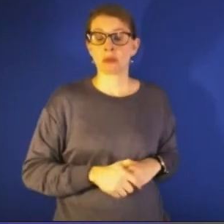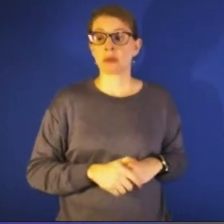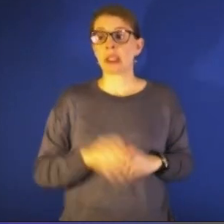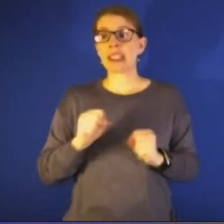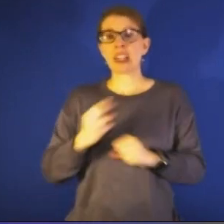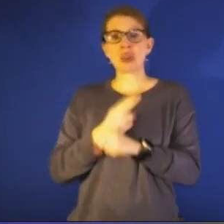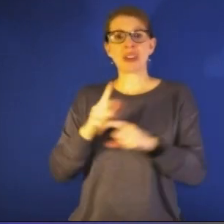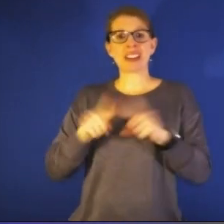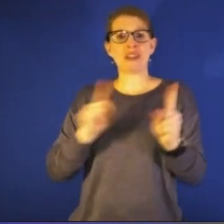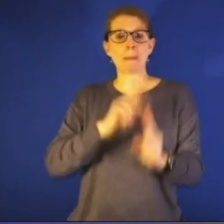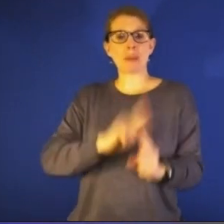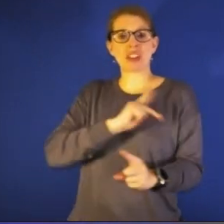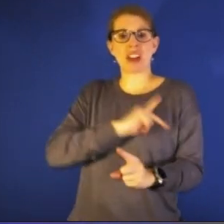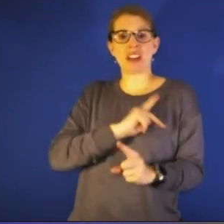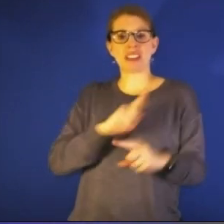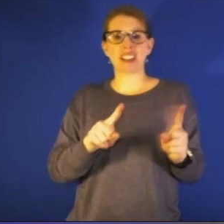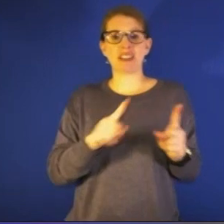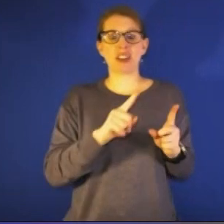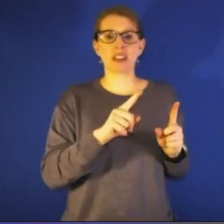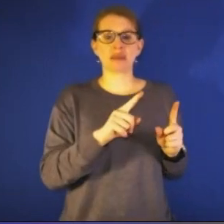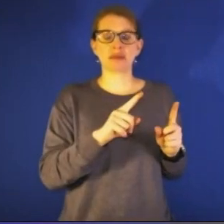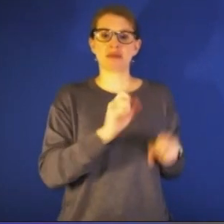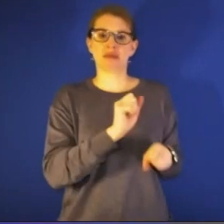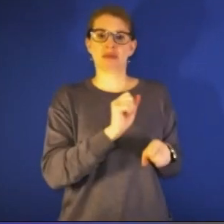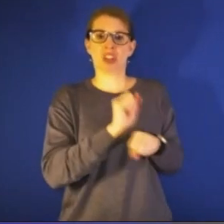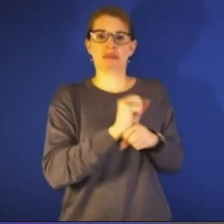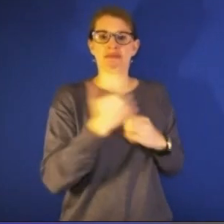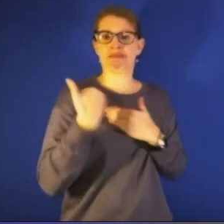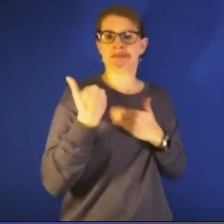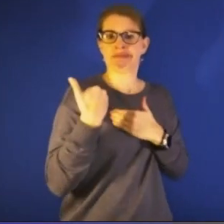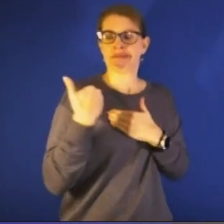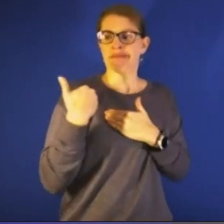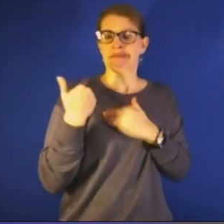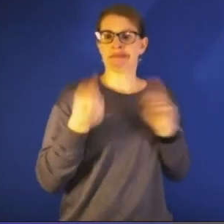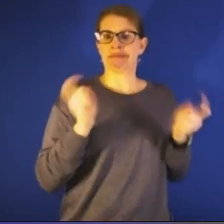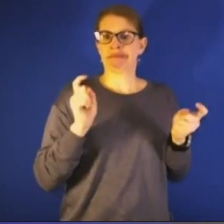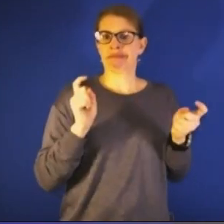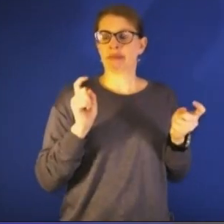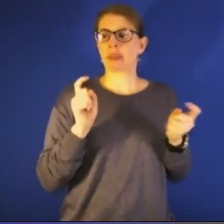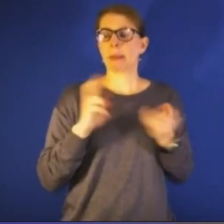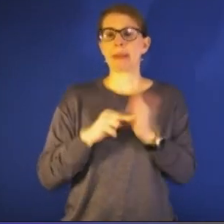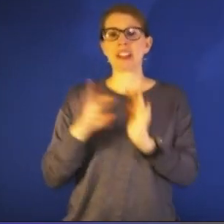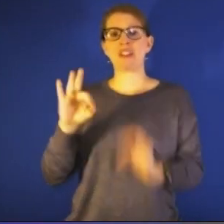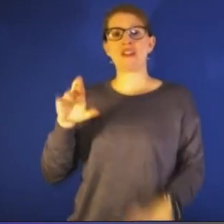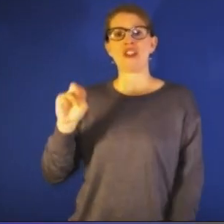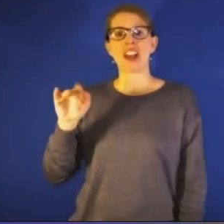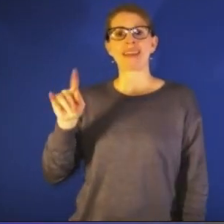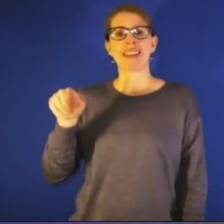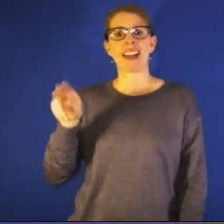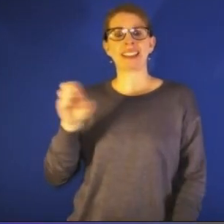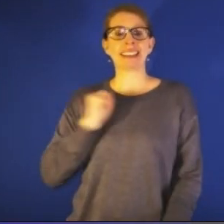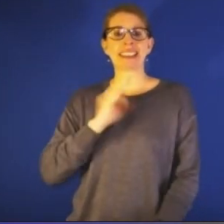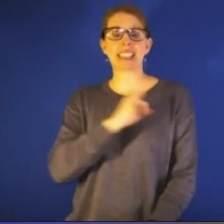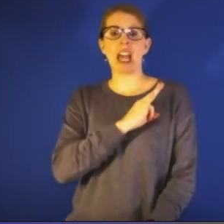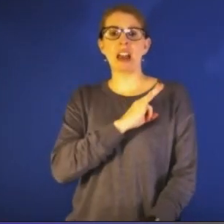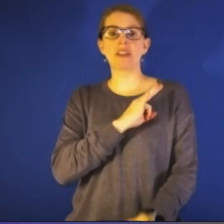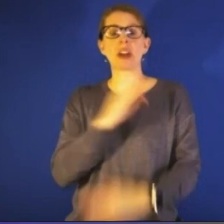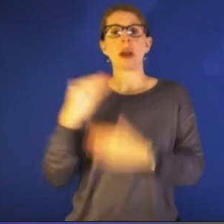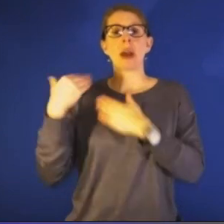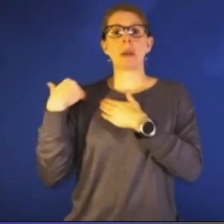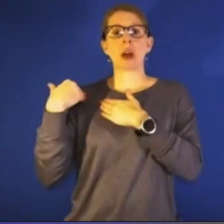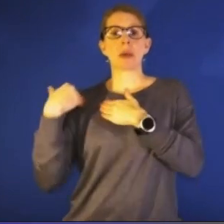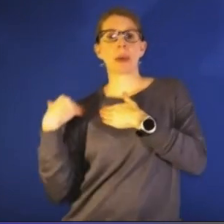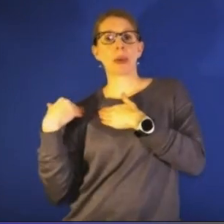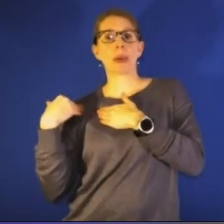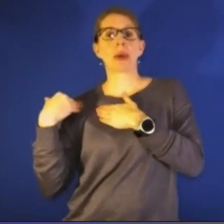positions. Those are enormously helpful and take the burden a little off the frontline staff. But what we would really like, we really want to make sure we get our